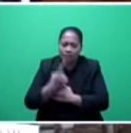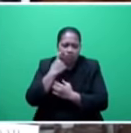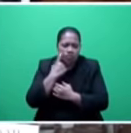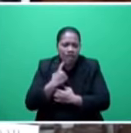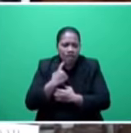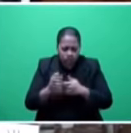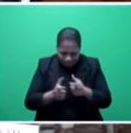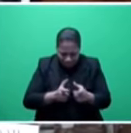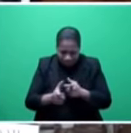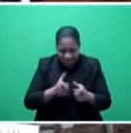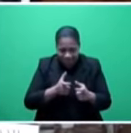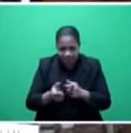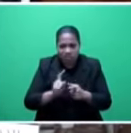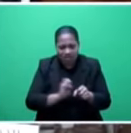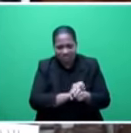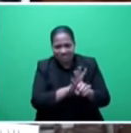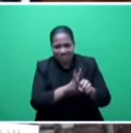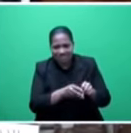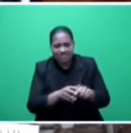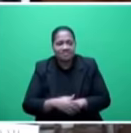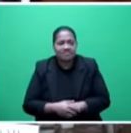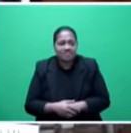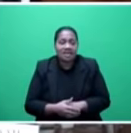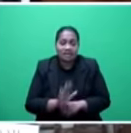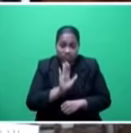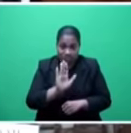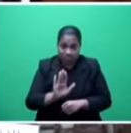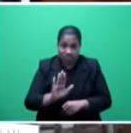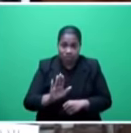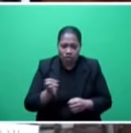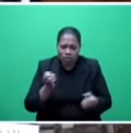pandemic, and deserve mention for your enormous contribution,